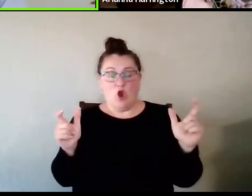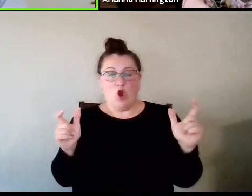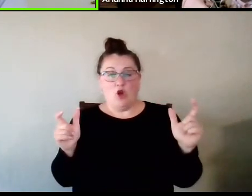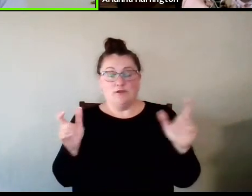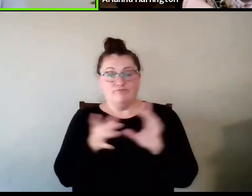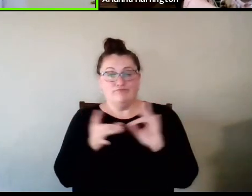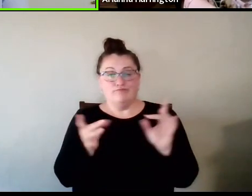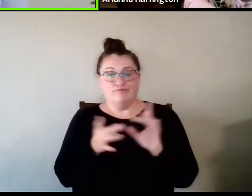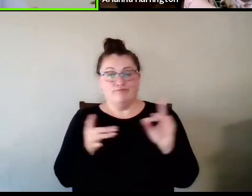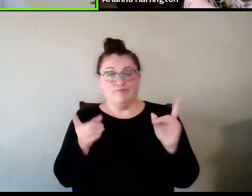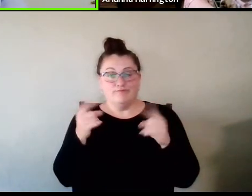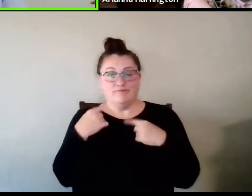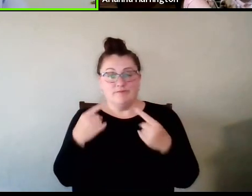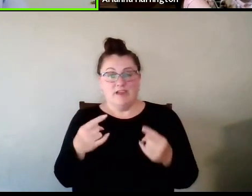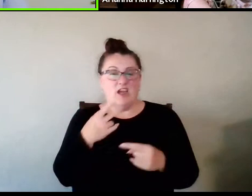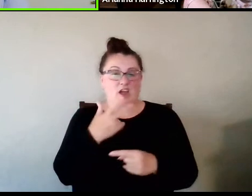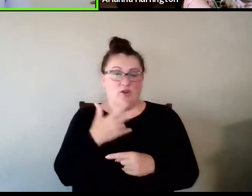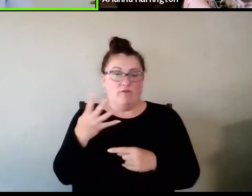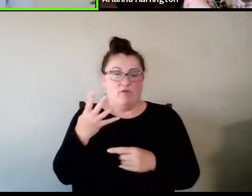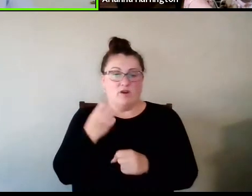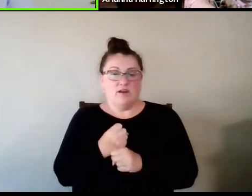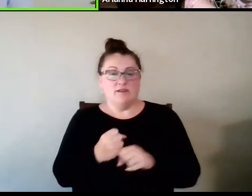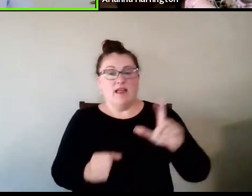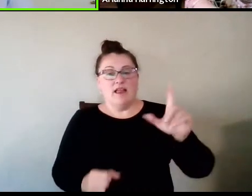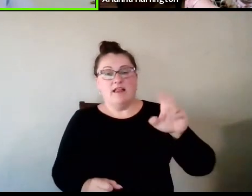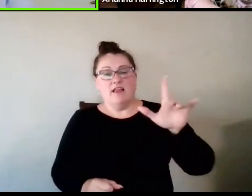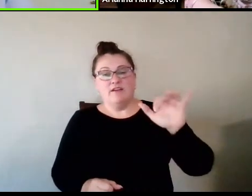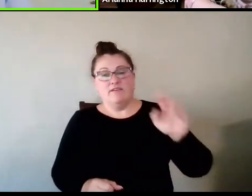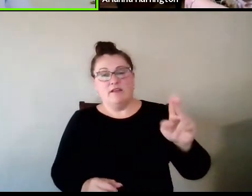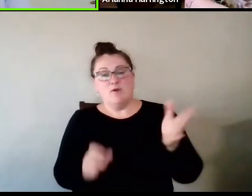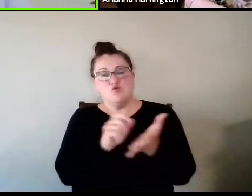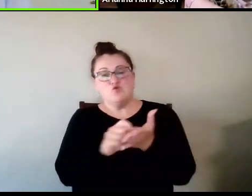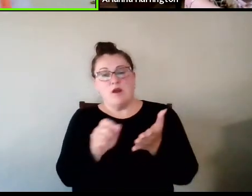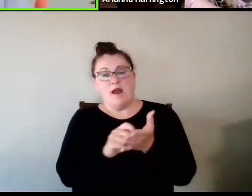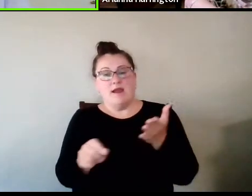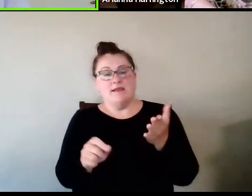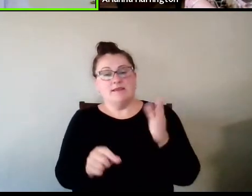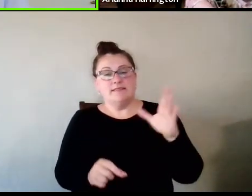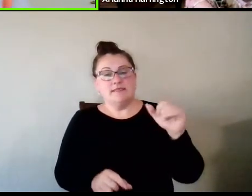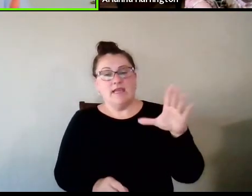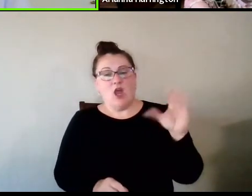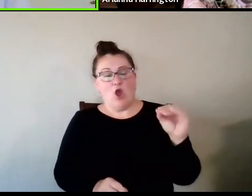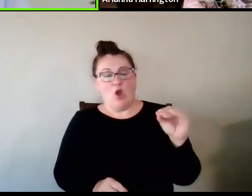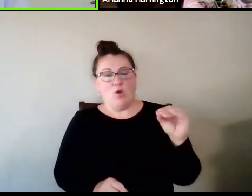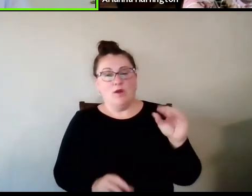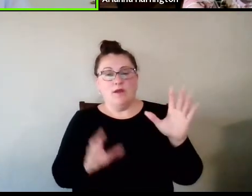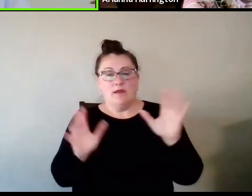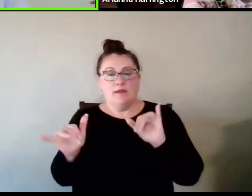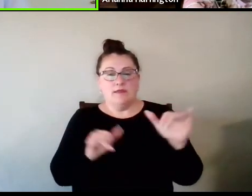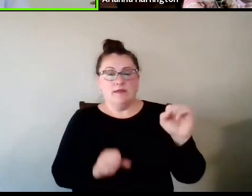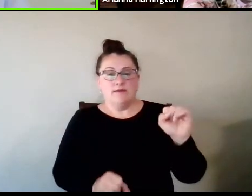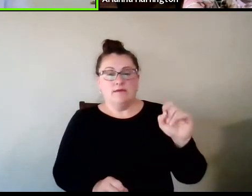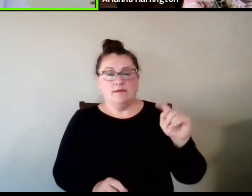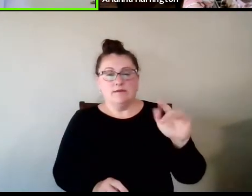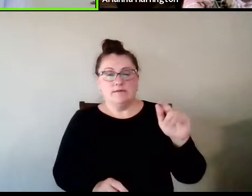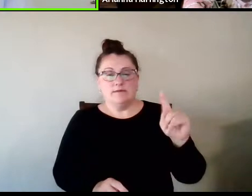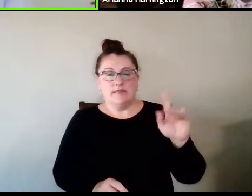the last 3 or 4 years, including Larry Fink, who's been writing to the CEOs of large companies, same with State Street and